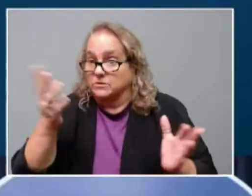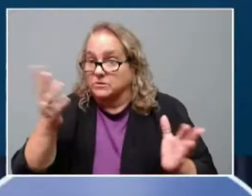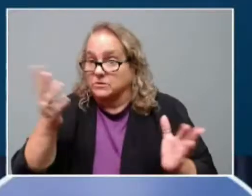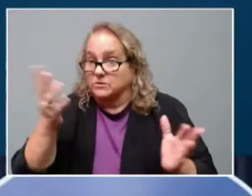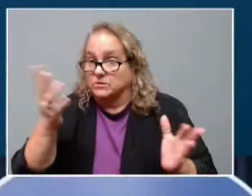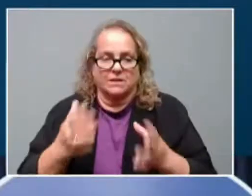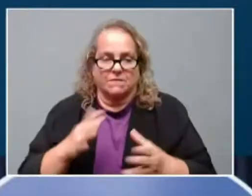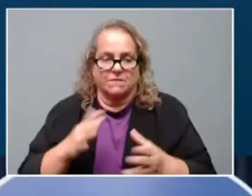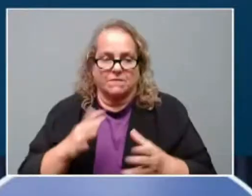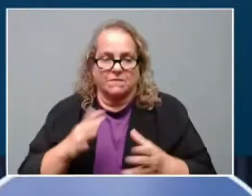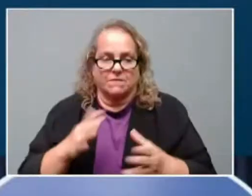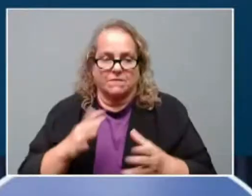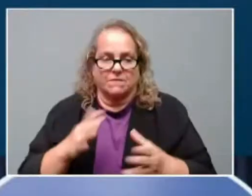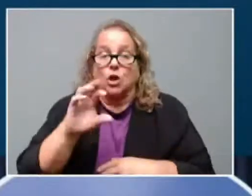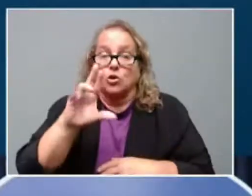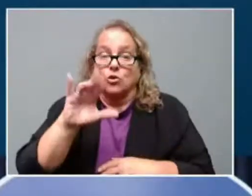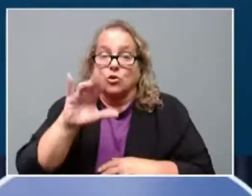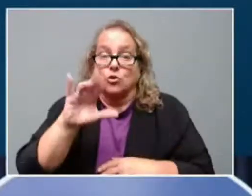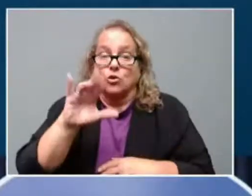Corinne Boyer, WEKU.